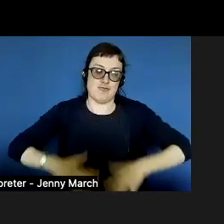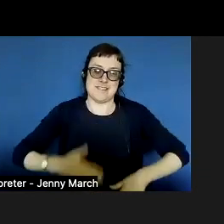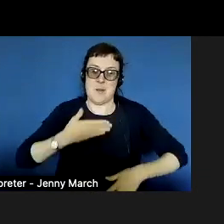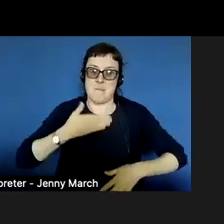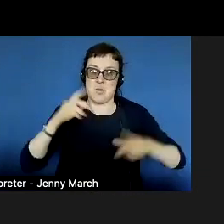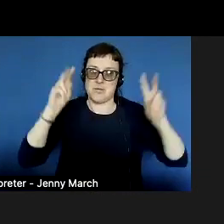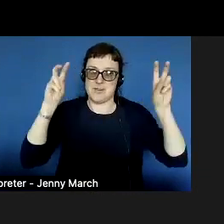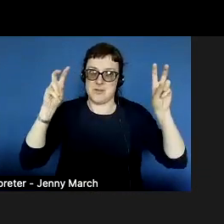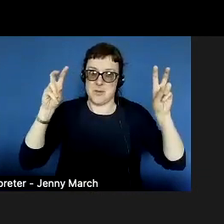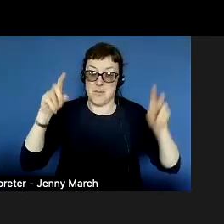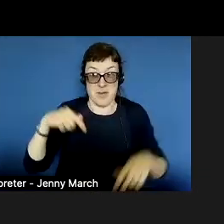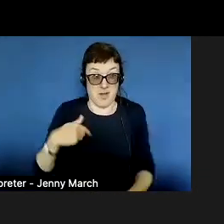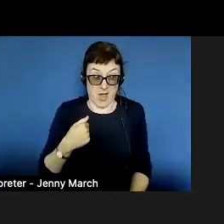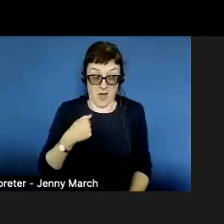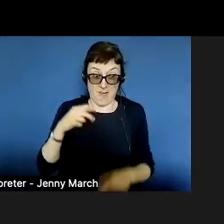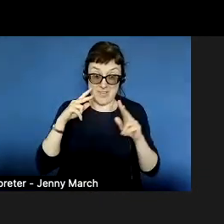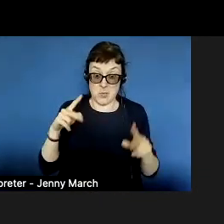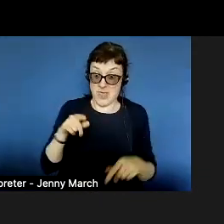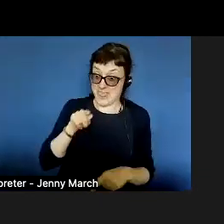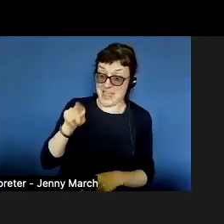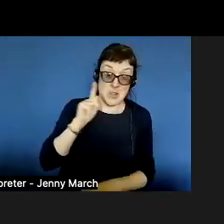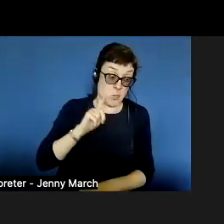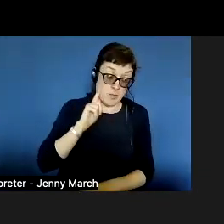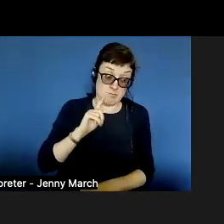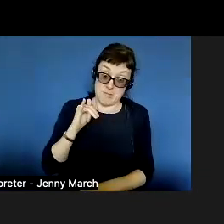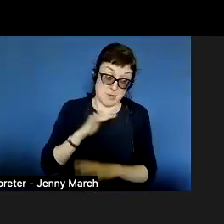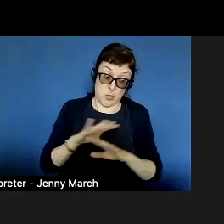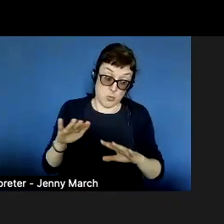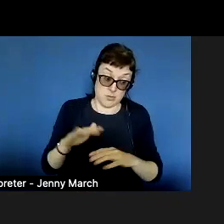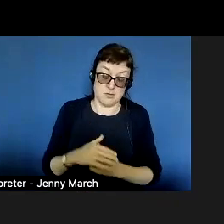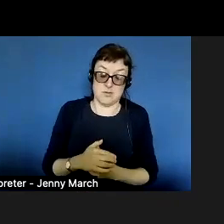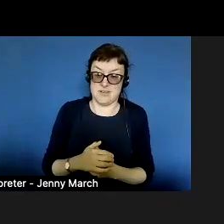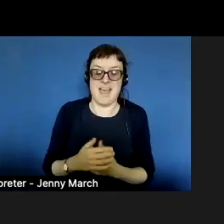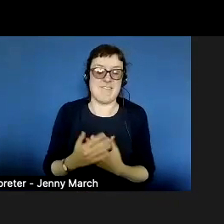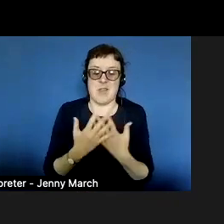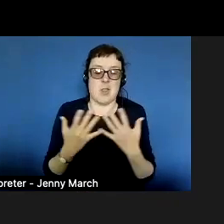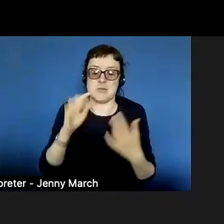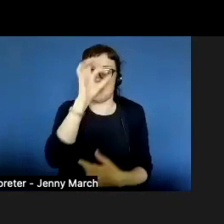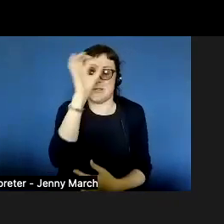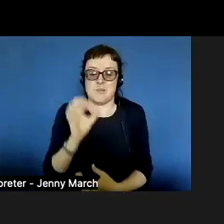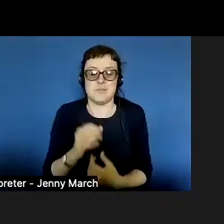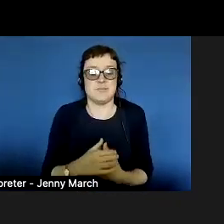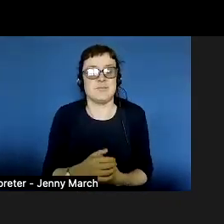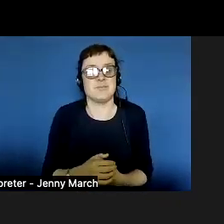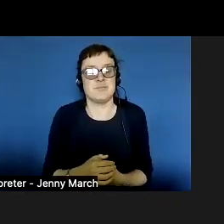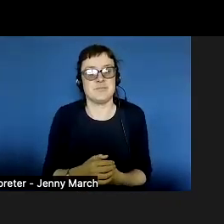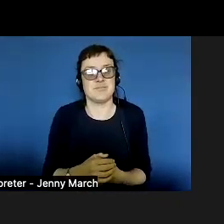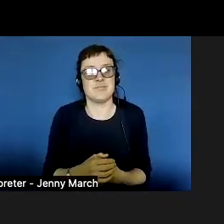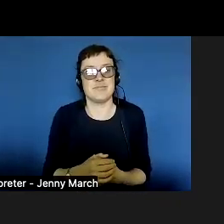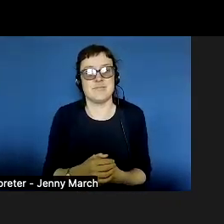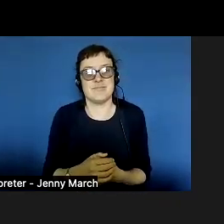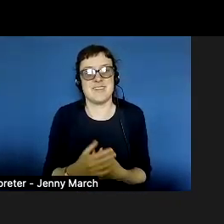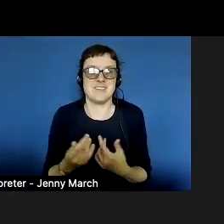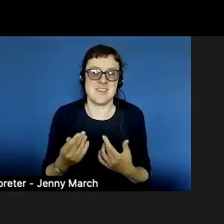our interpretation of what a woman looks like in this, like, it was lots of questions. So again, the similar